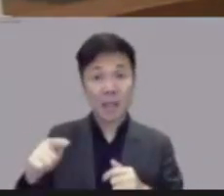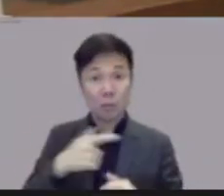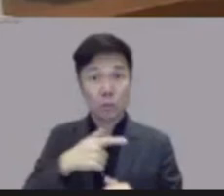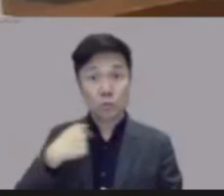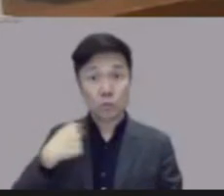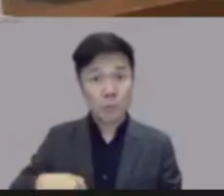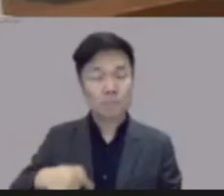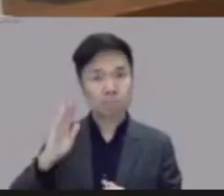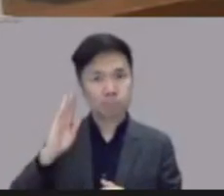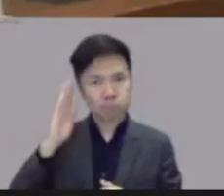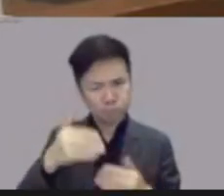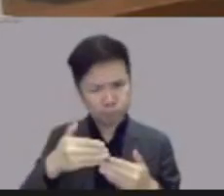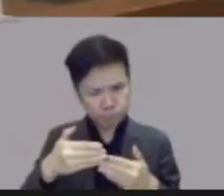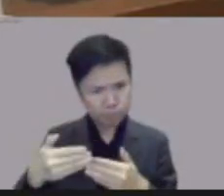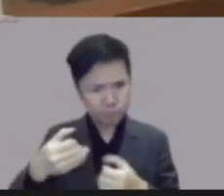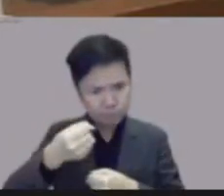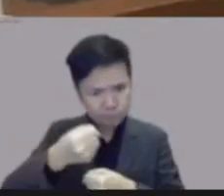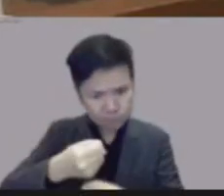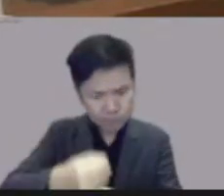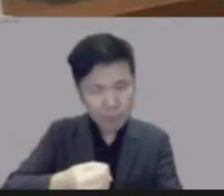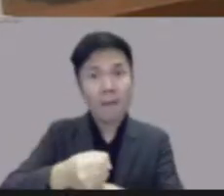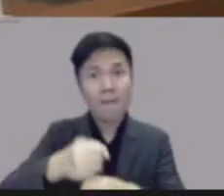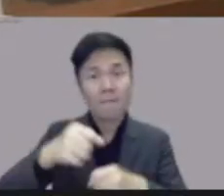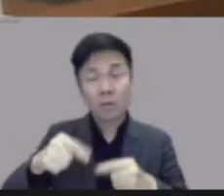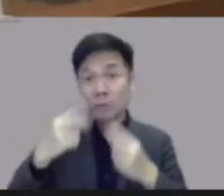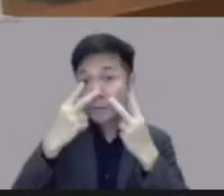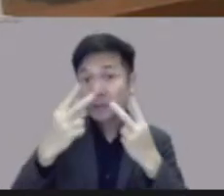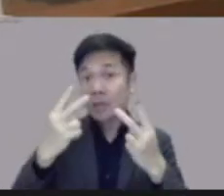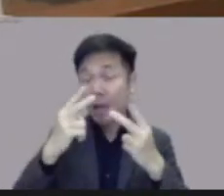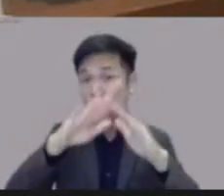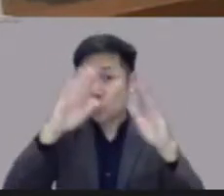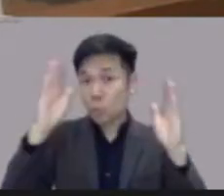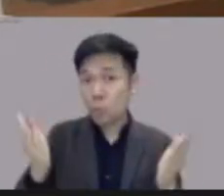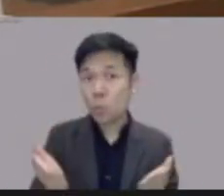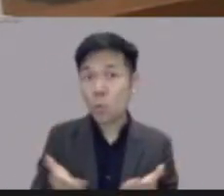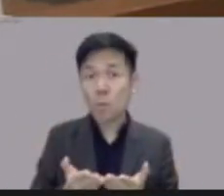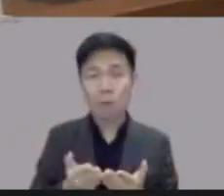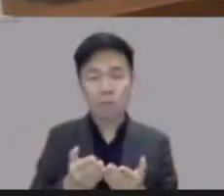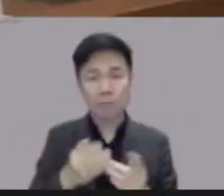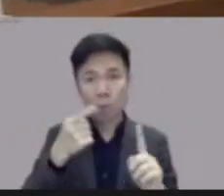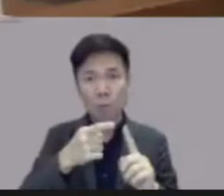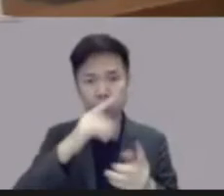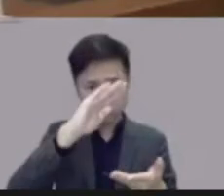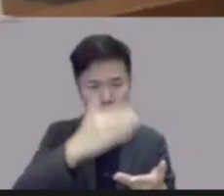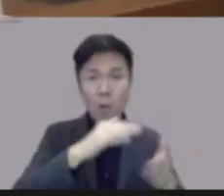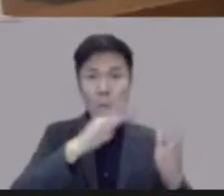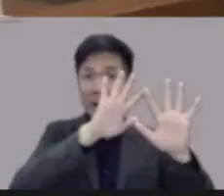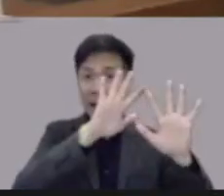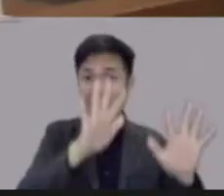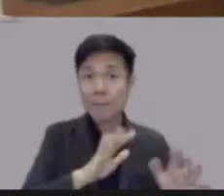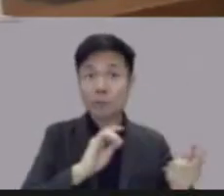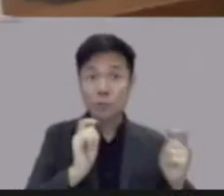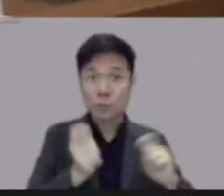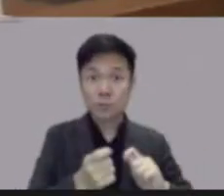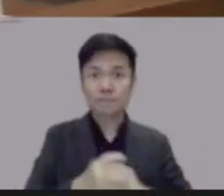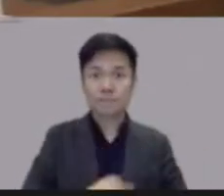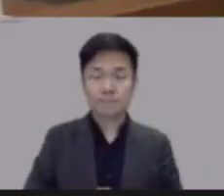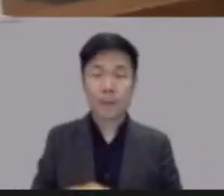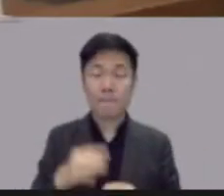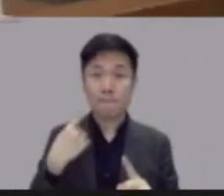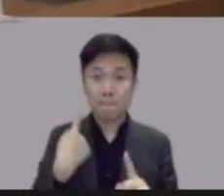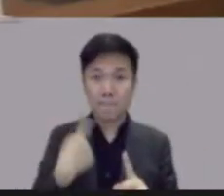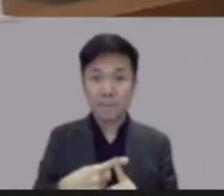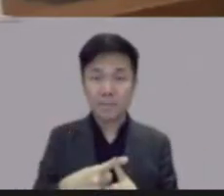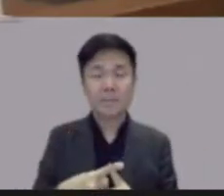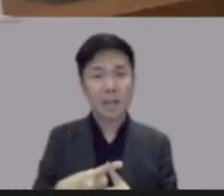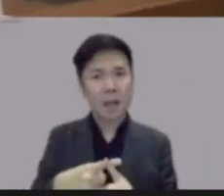participate in the global actions to adjust climate change and put forward a promote further the